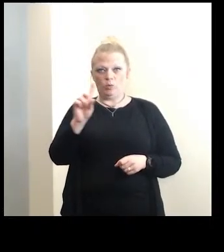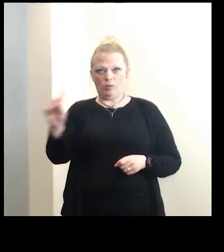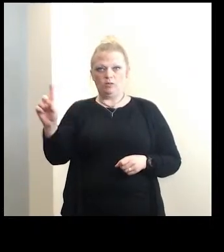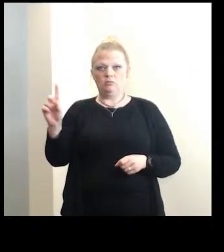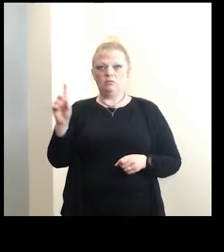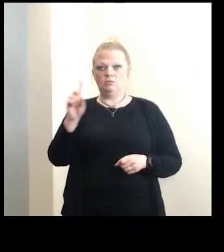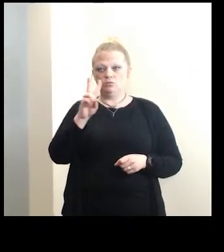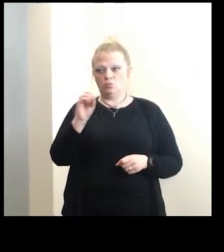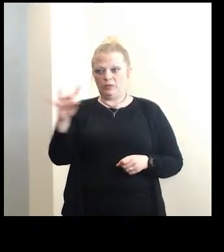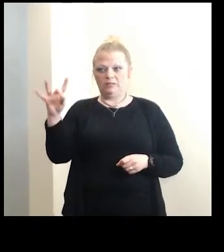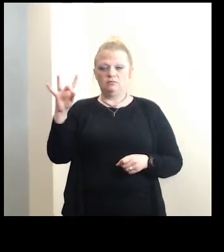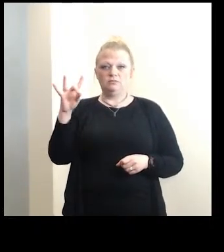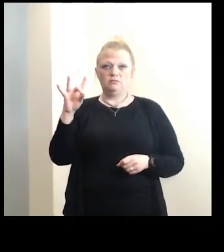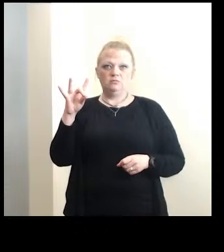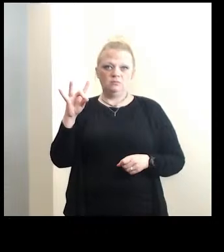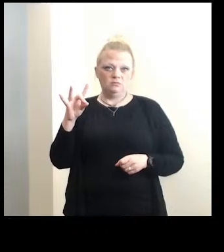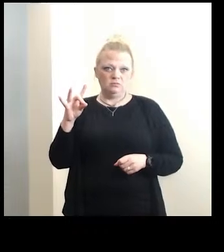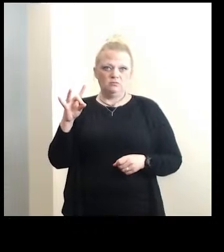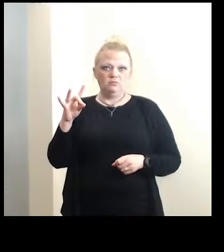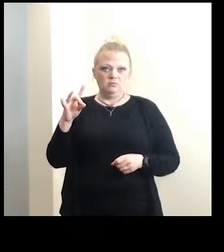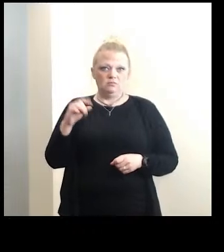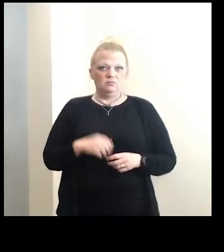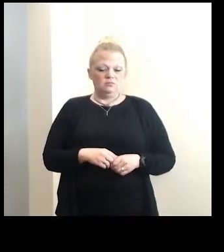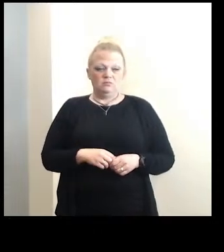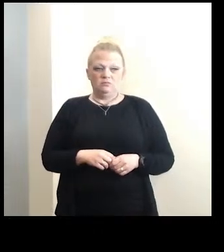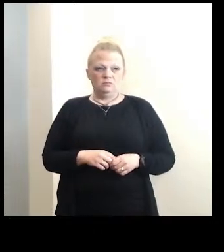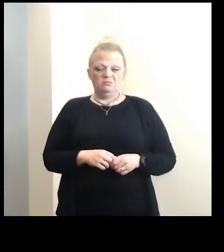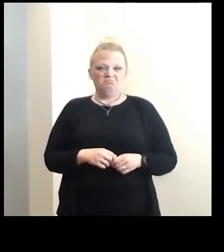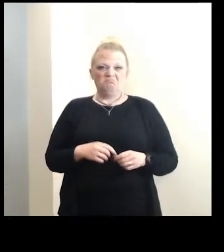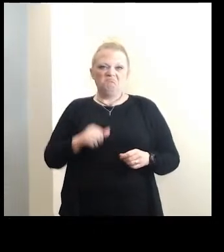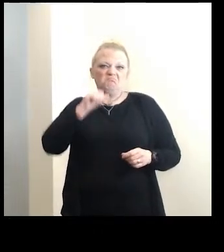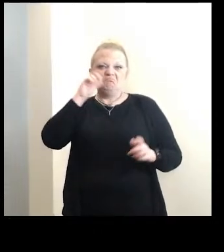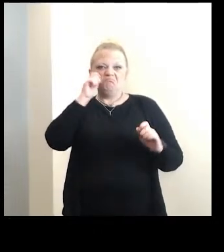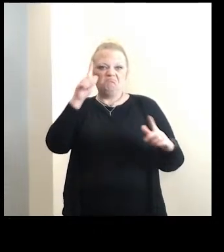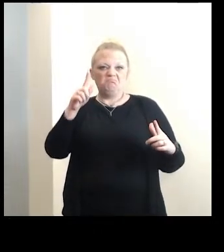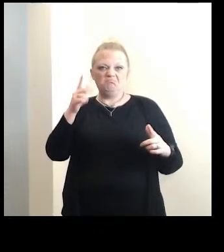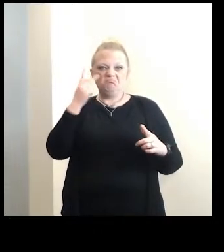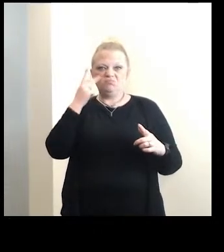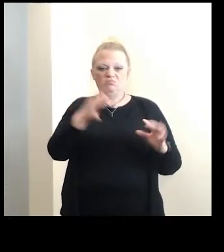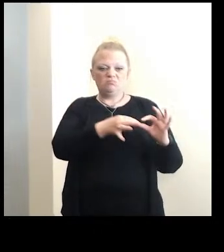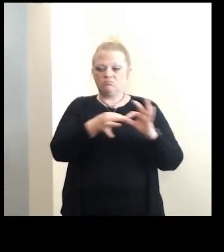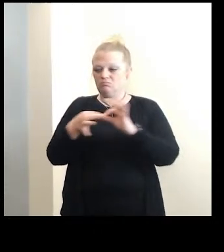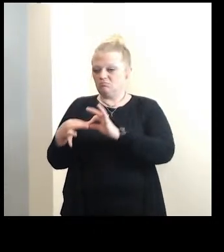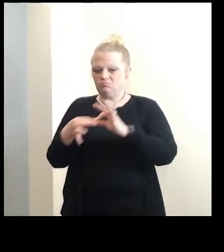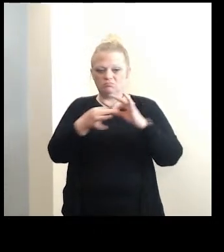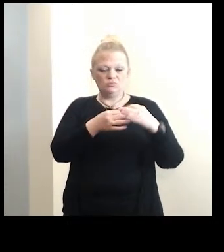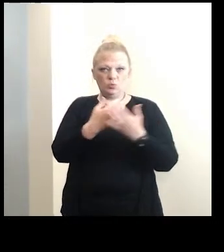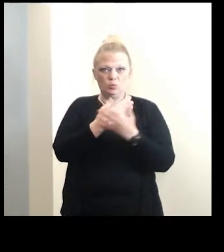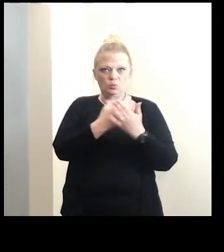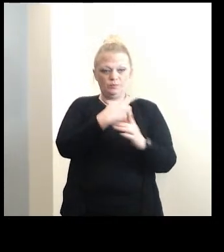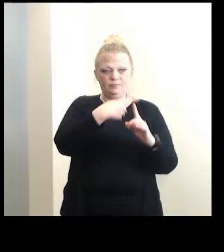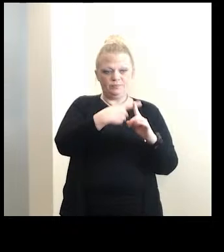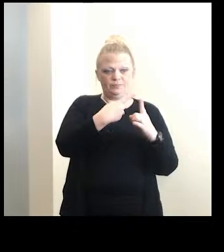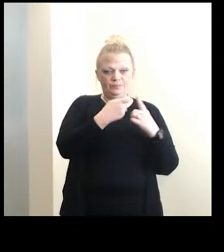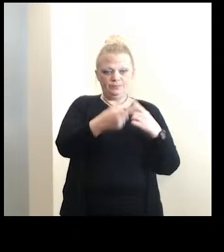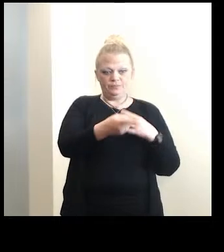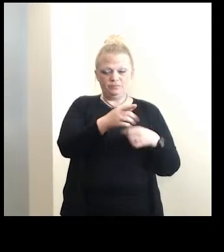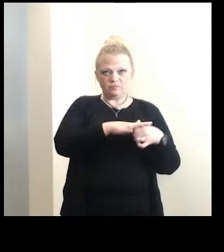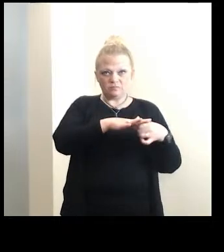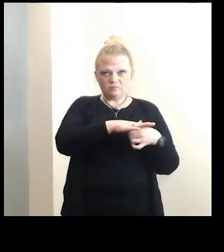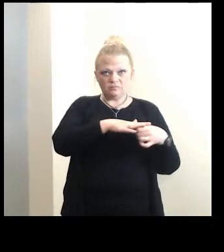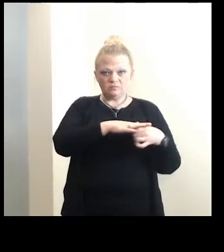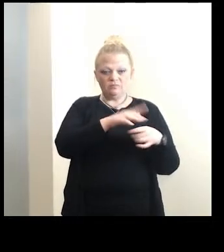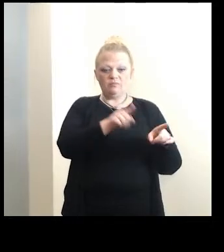211, 208. And it's not surprising to see a correlation between the newer cases coming from these zip codes and